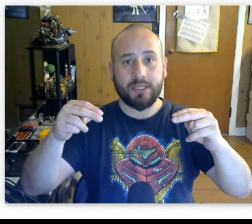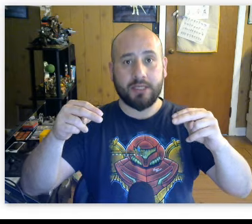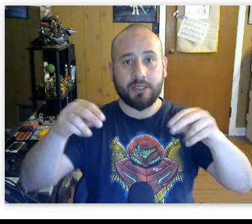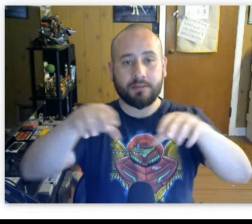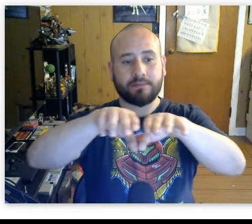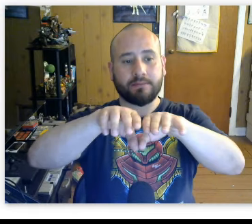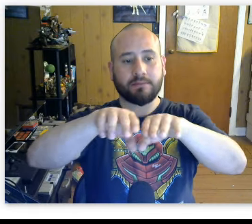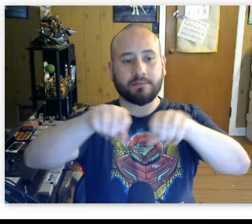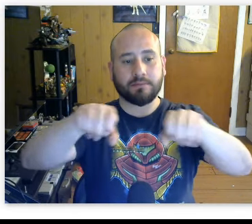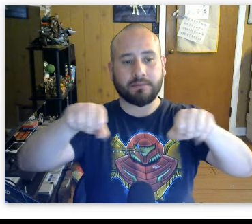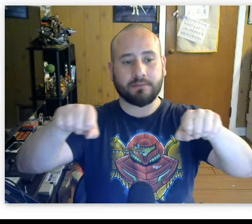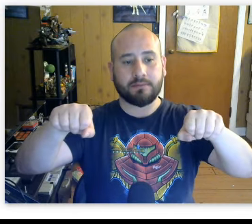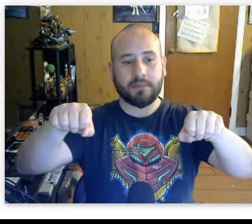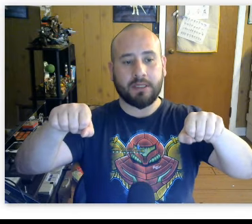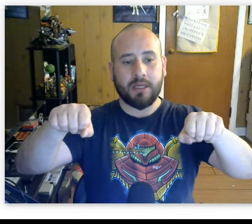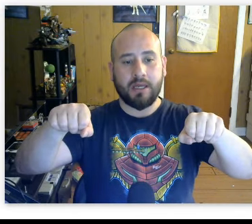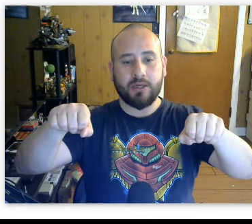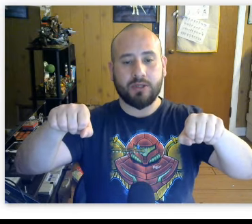sausage,